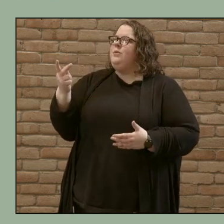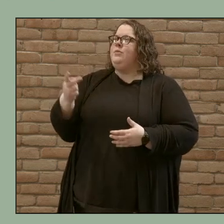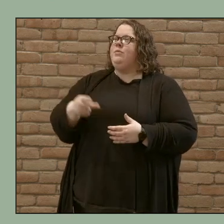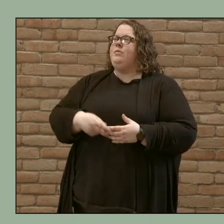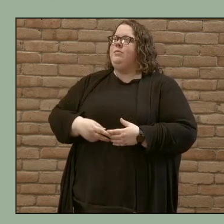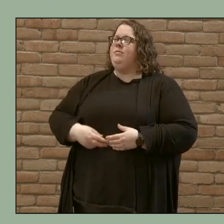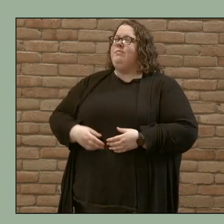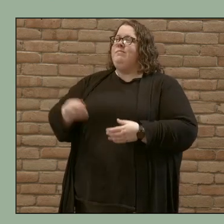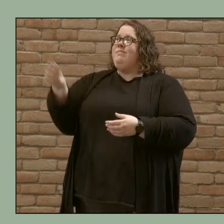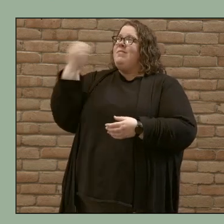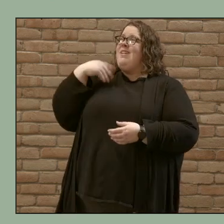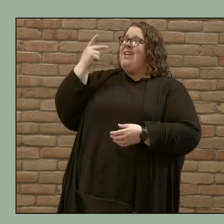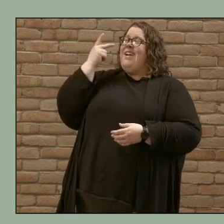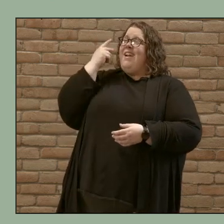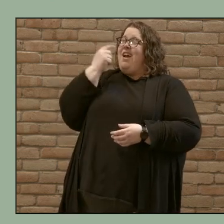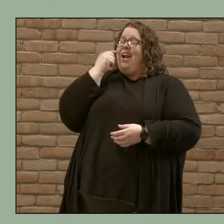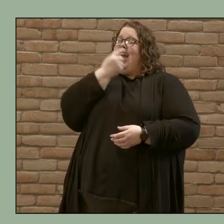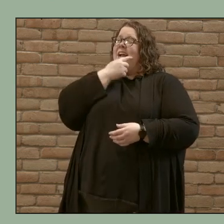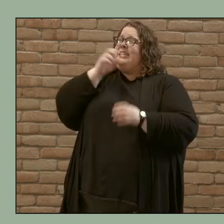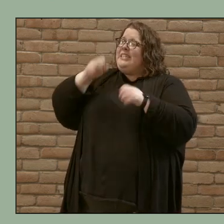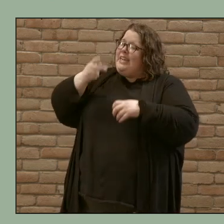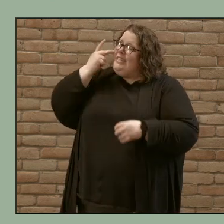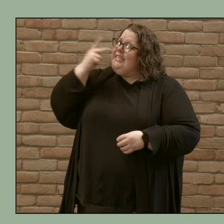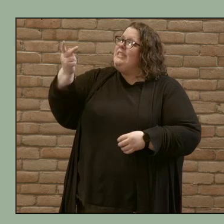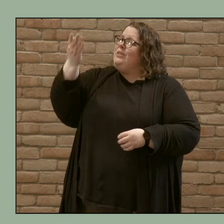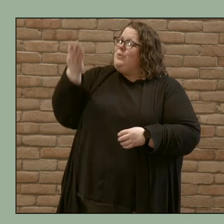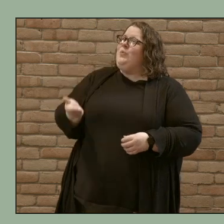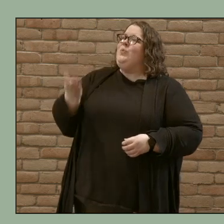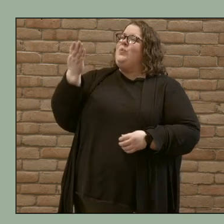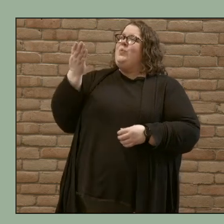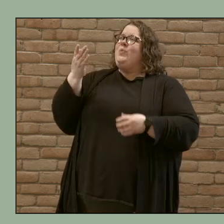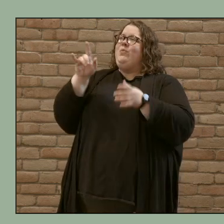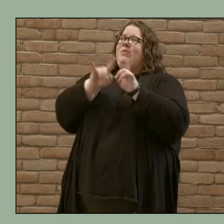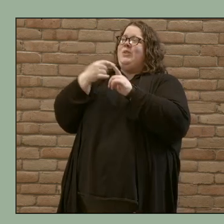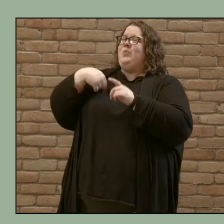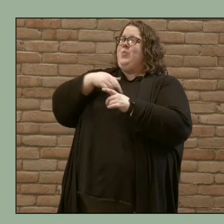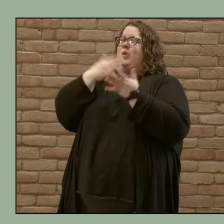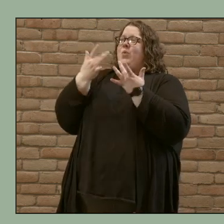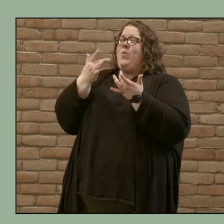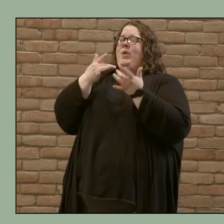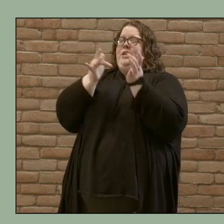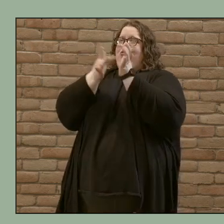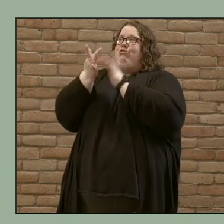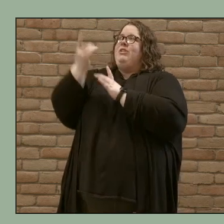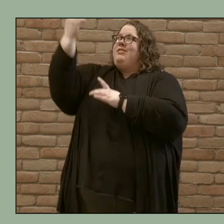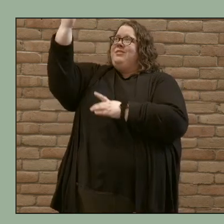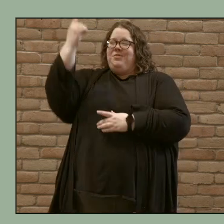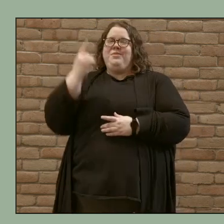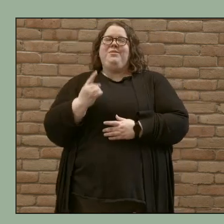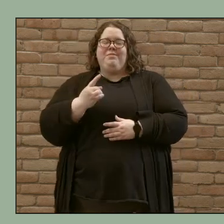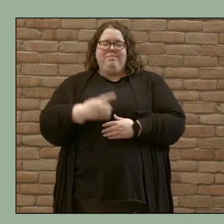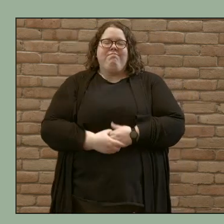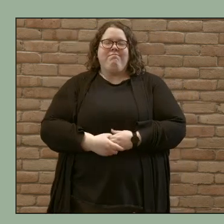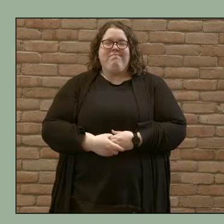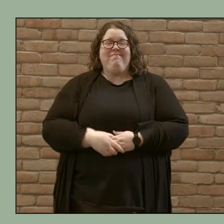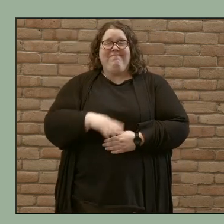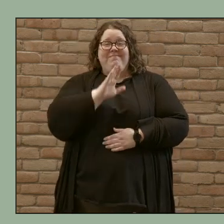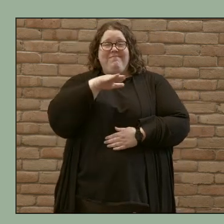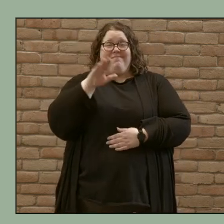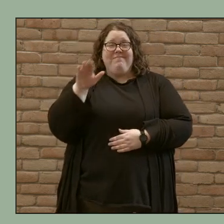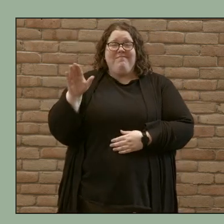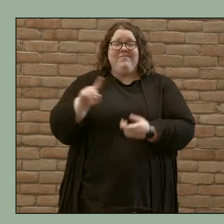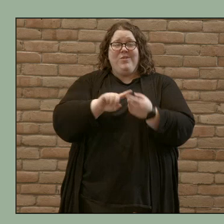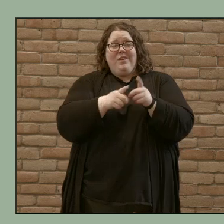you as we wait for Jesus to return." Friends, when Jesus comes a second